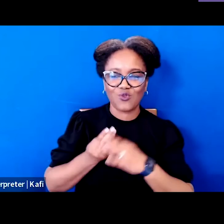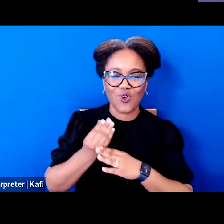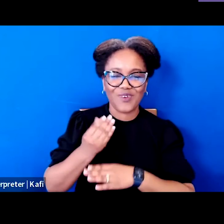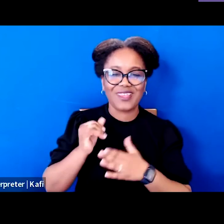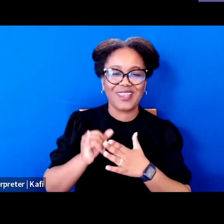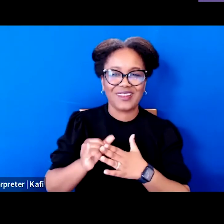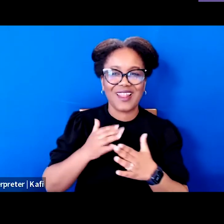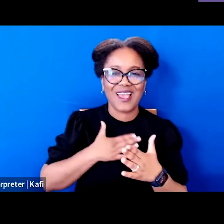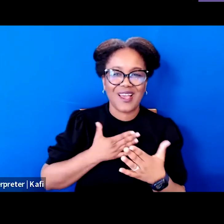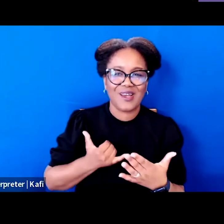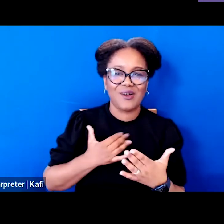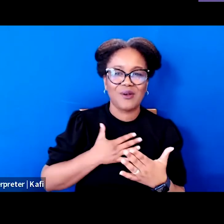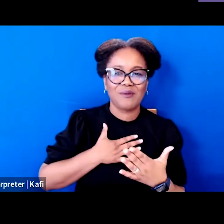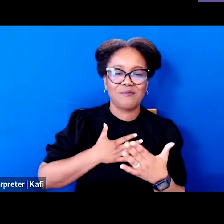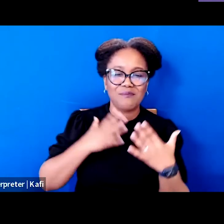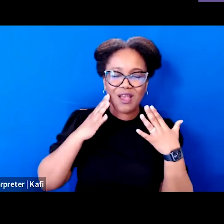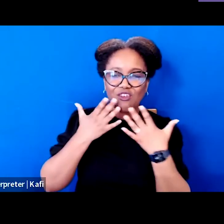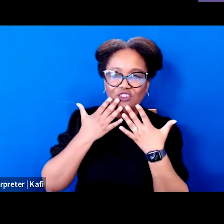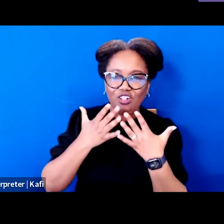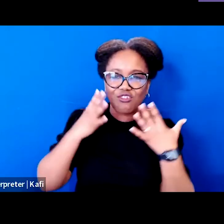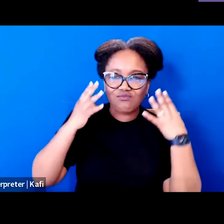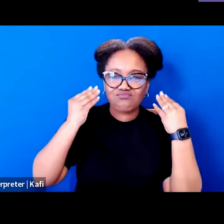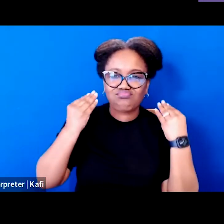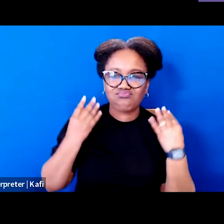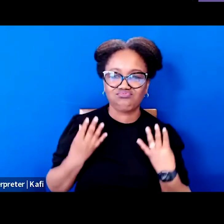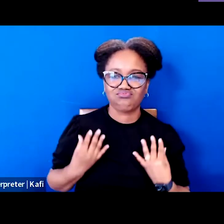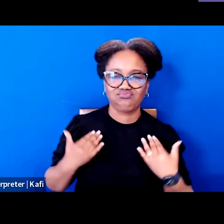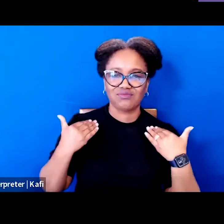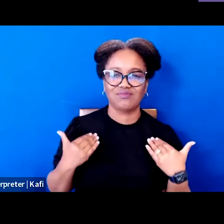we know our people have known for centuries prior to colonization.